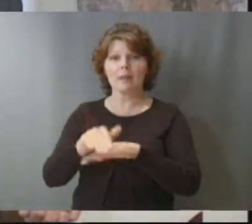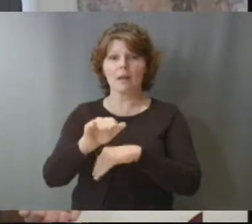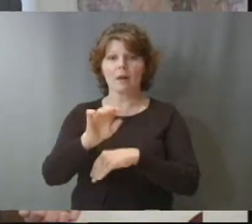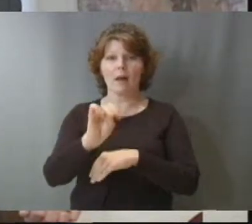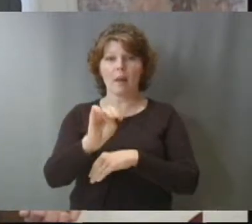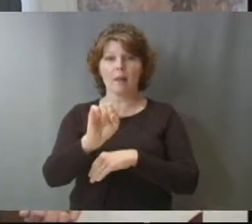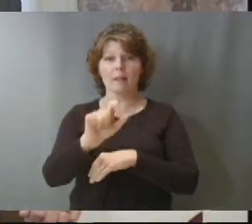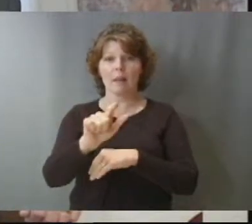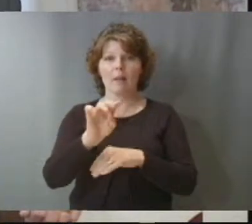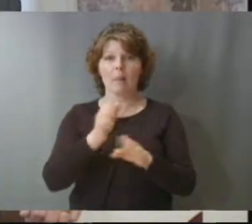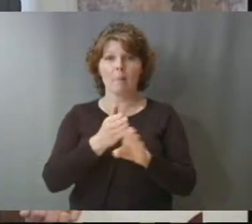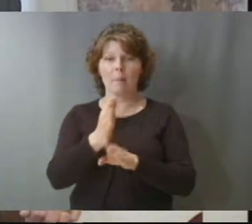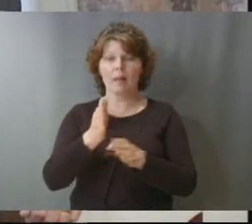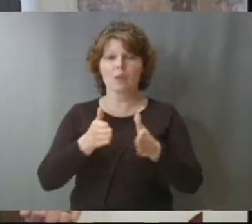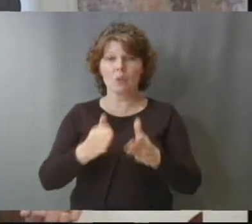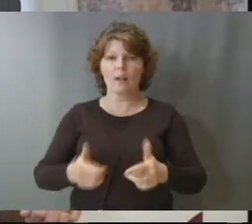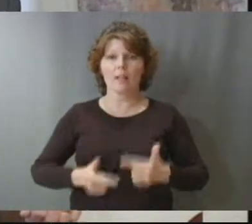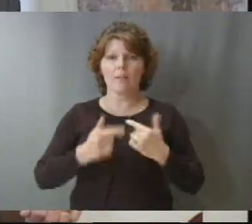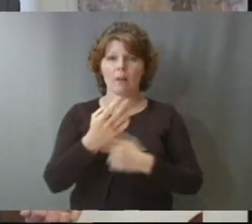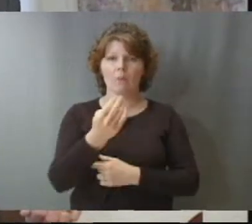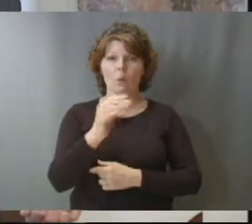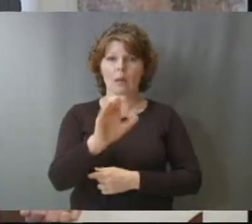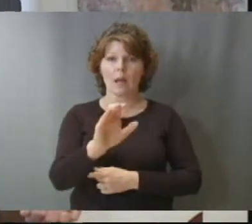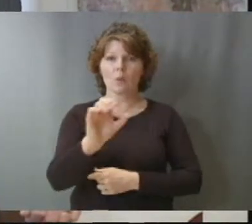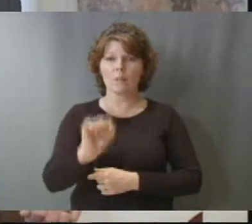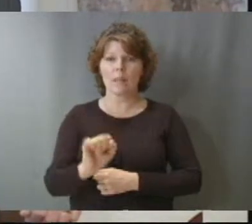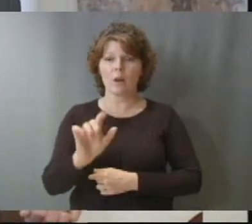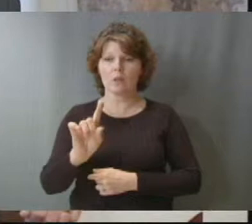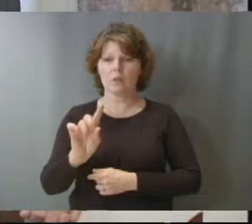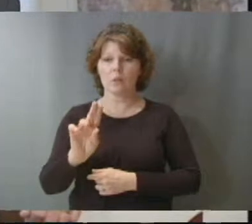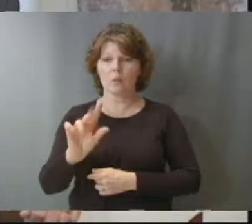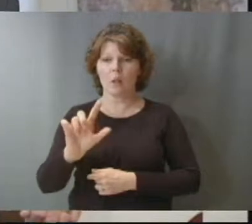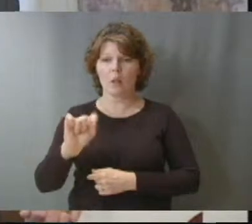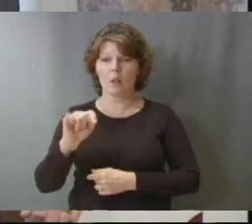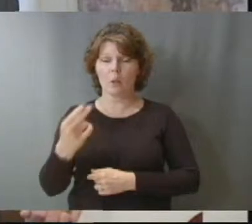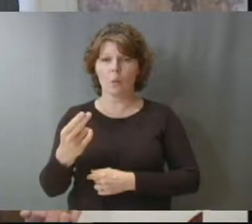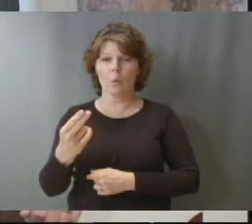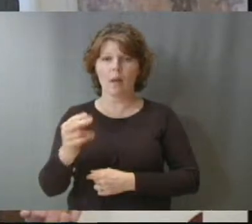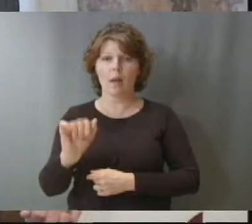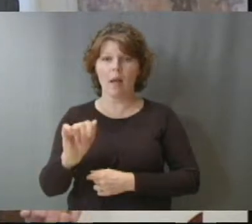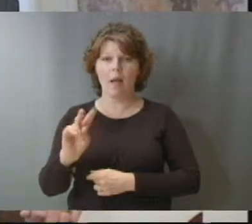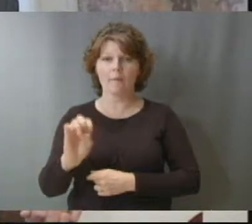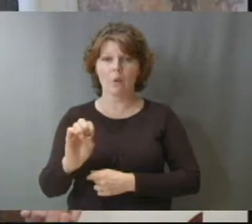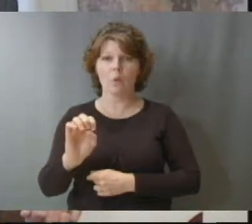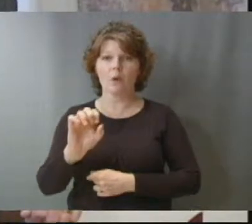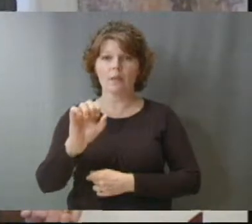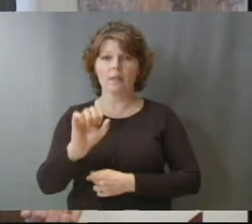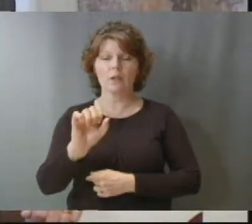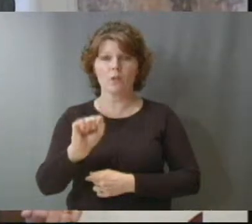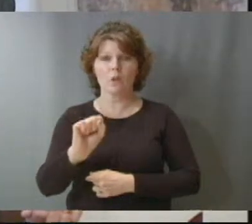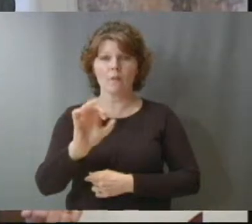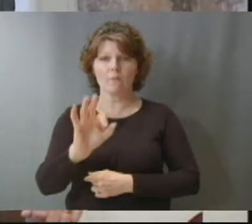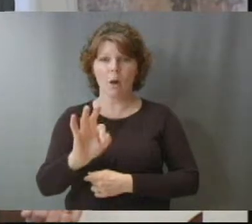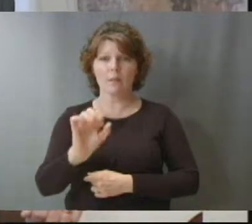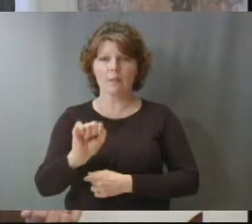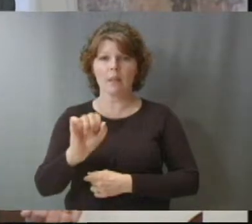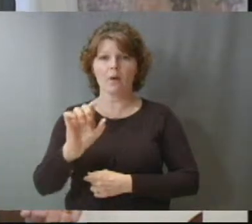Living, 1400 South Duluth Avenue, Sioux Falls, South Dakota,